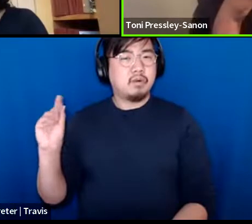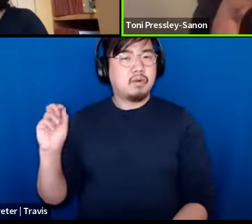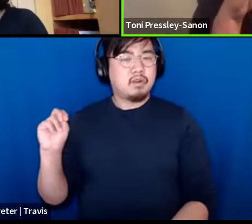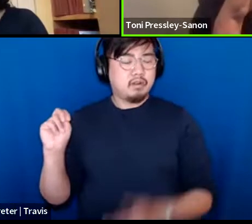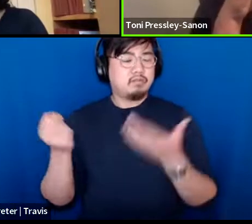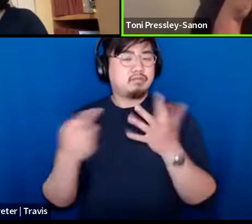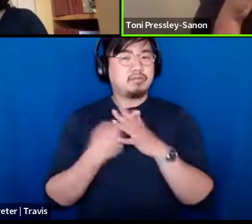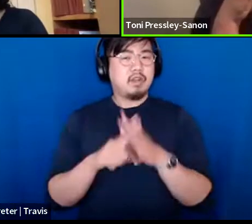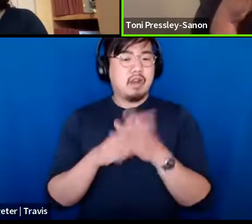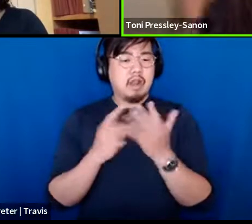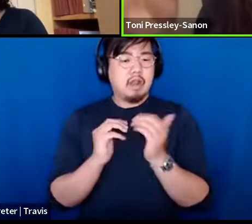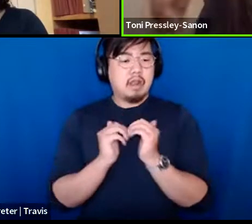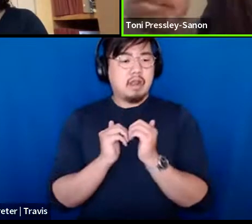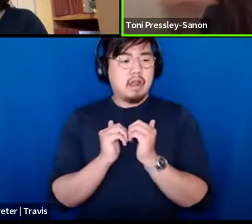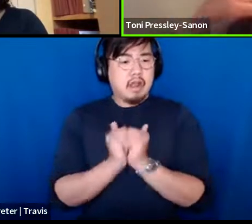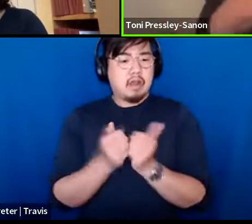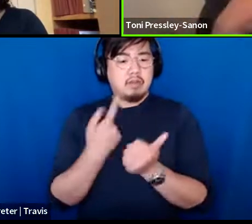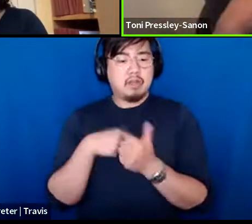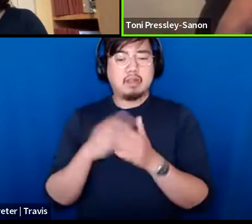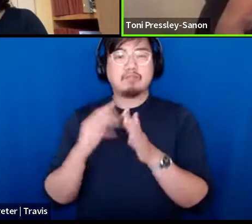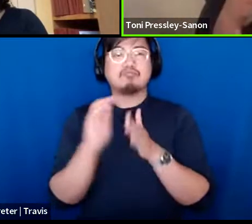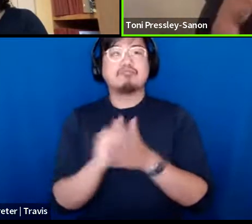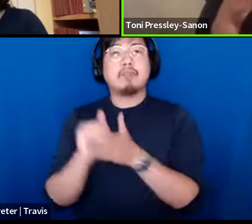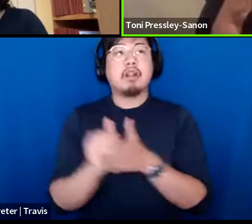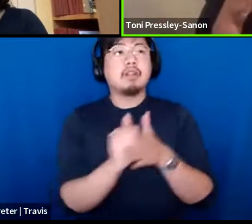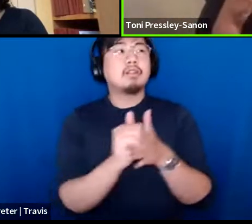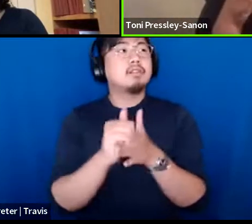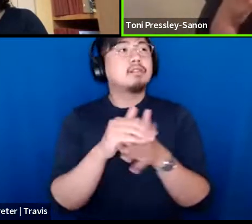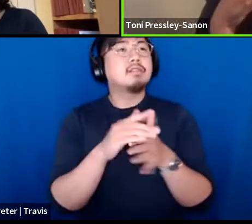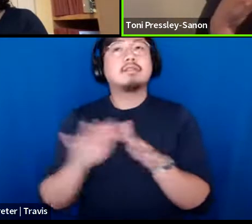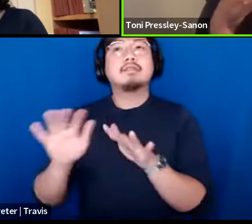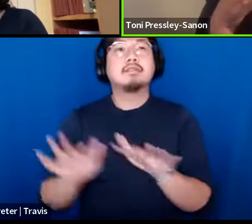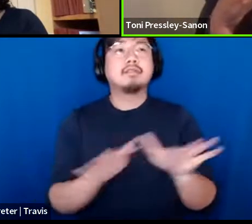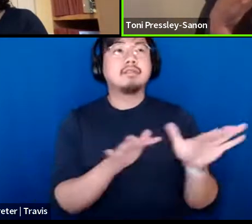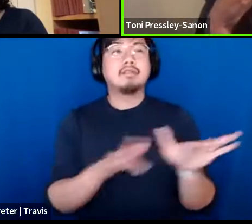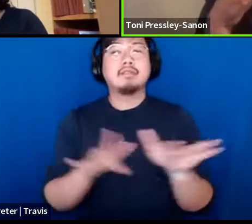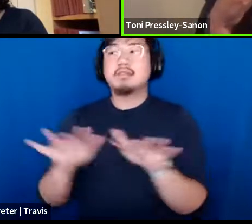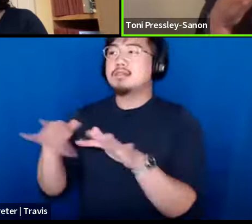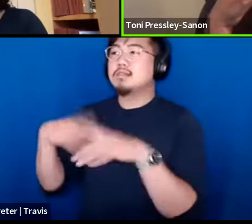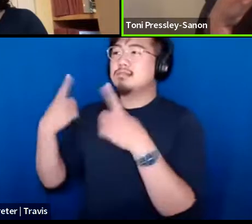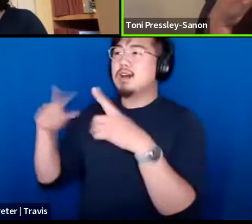place. And then I think as part of that, we can think about what it does